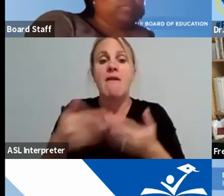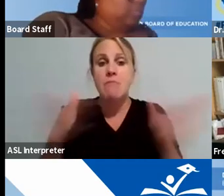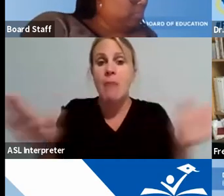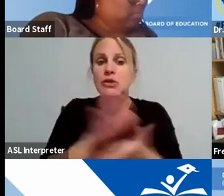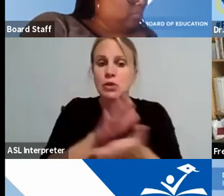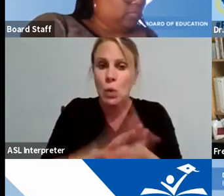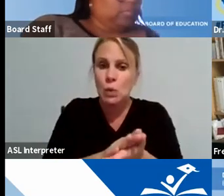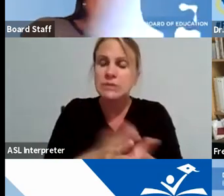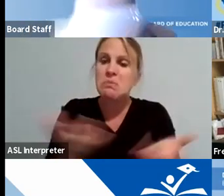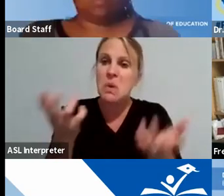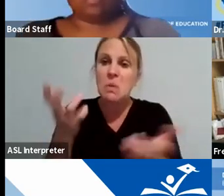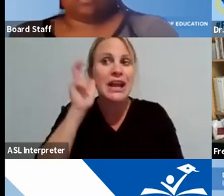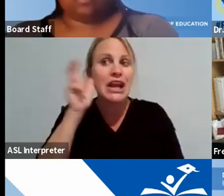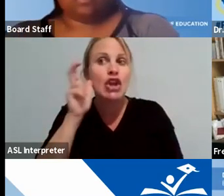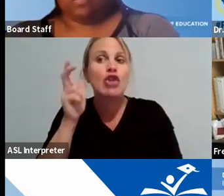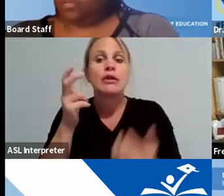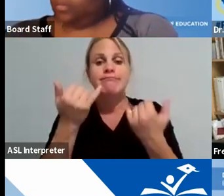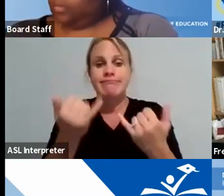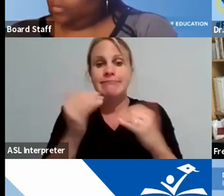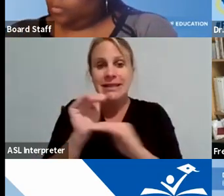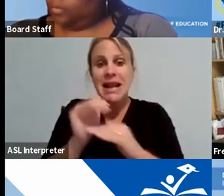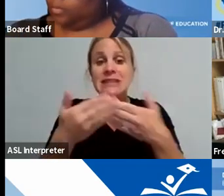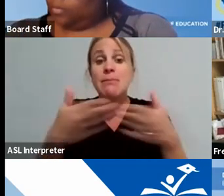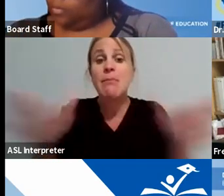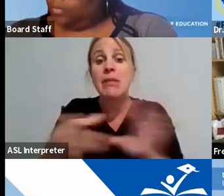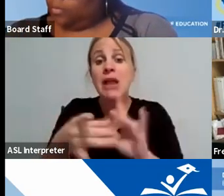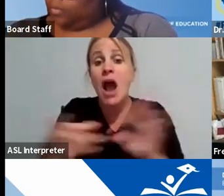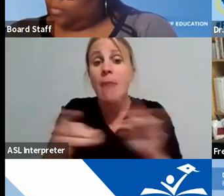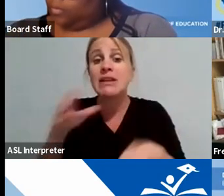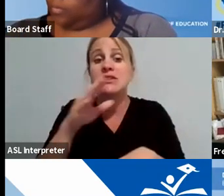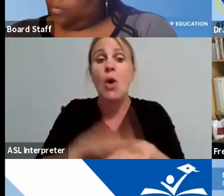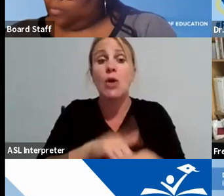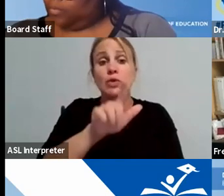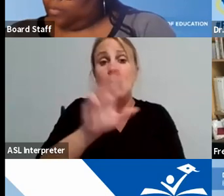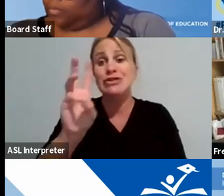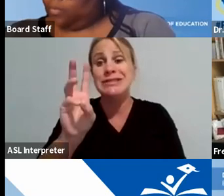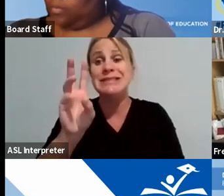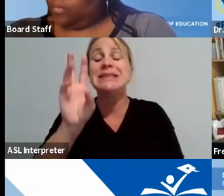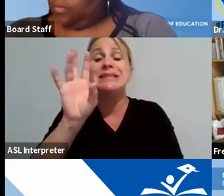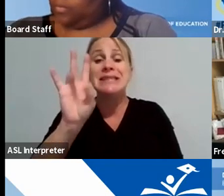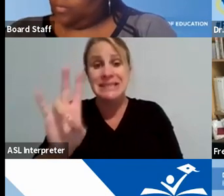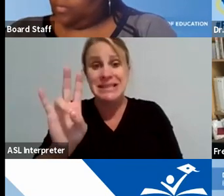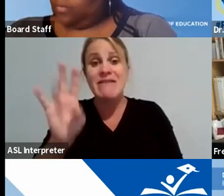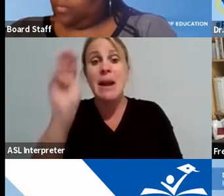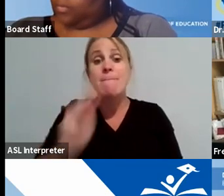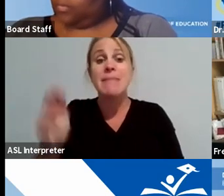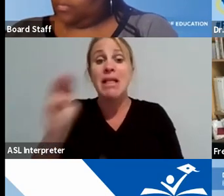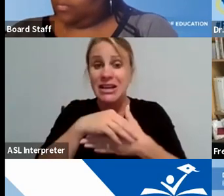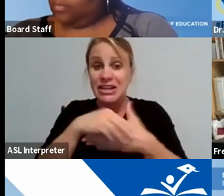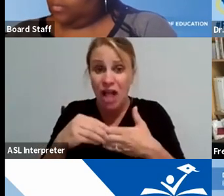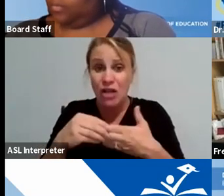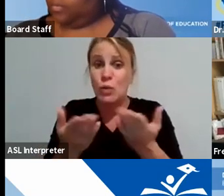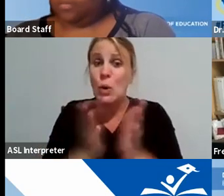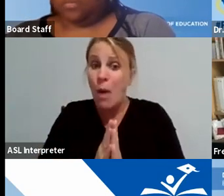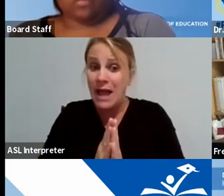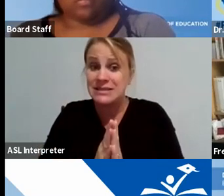to hearing tonight's public comments on this year's $267 million capital budget request, as well as the